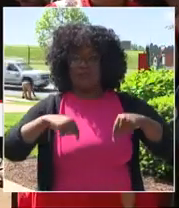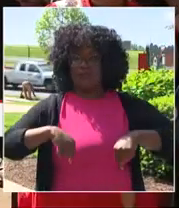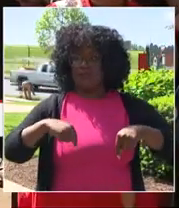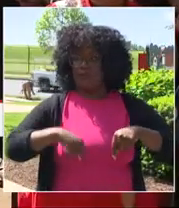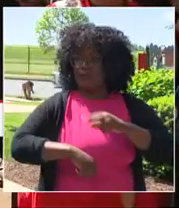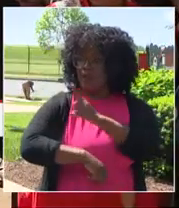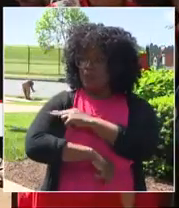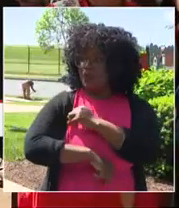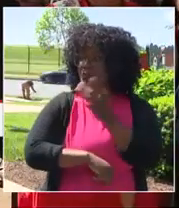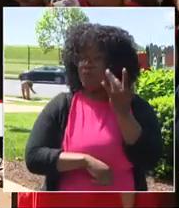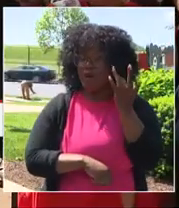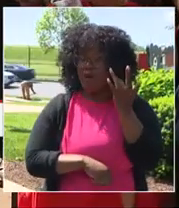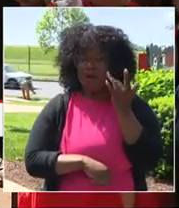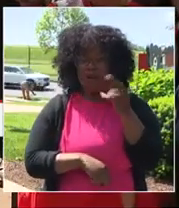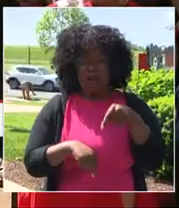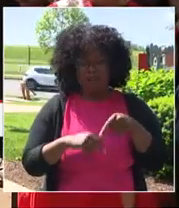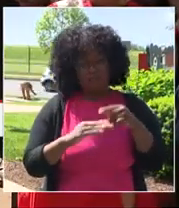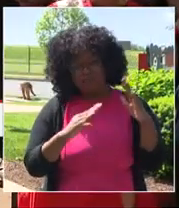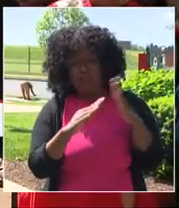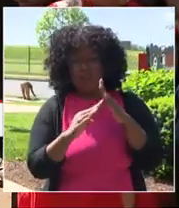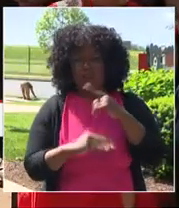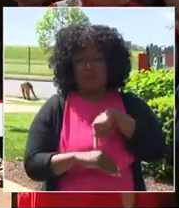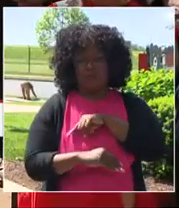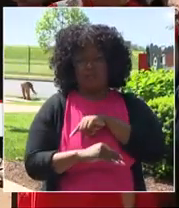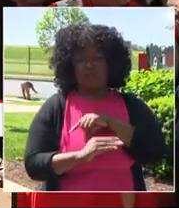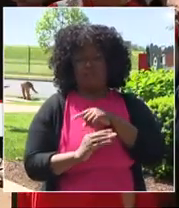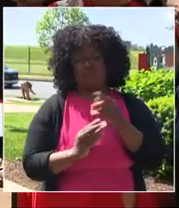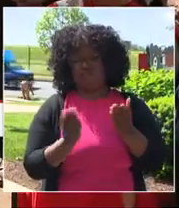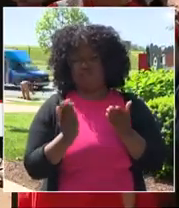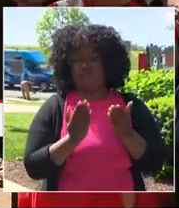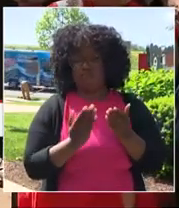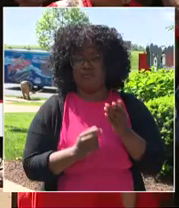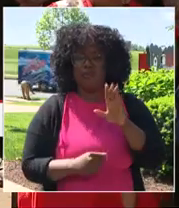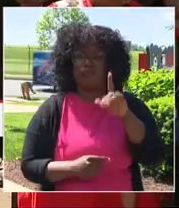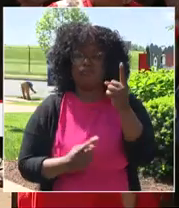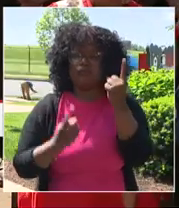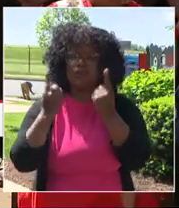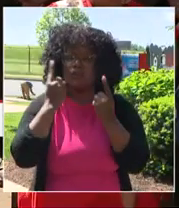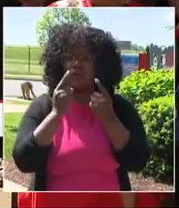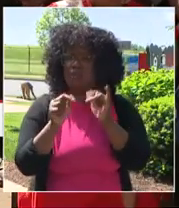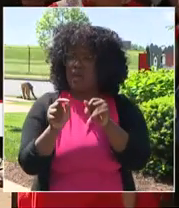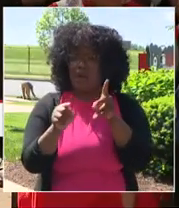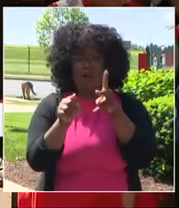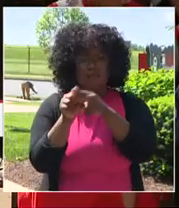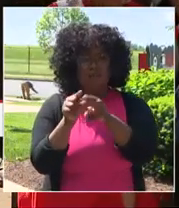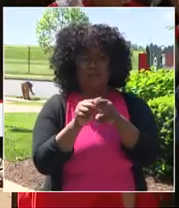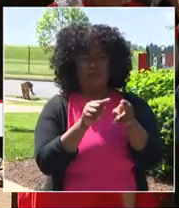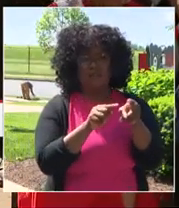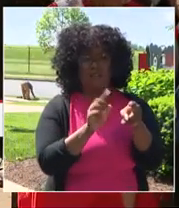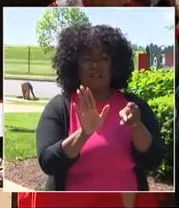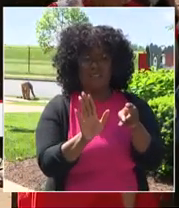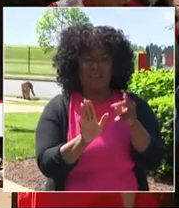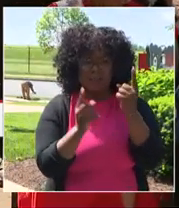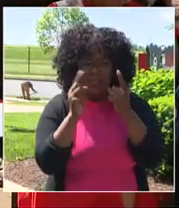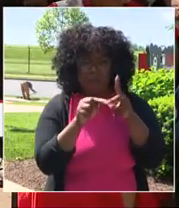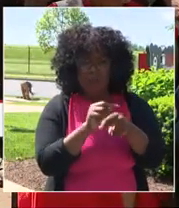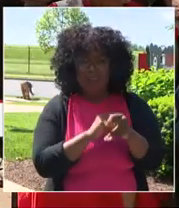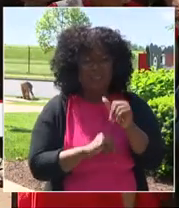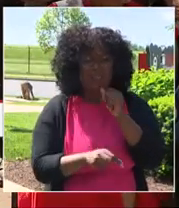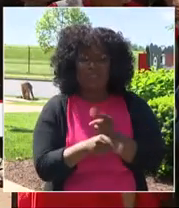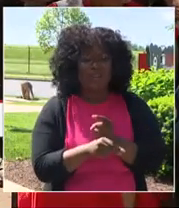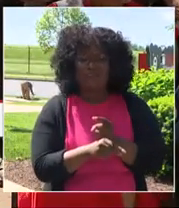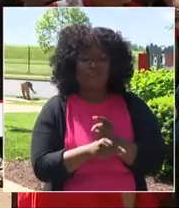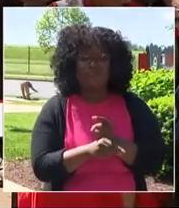even consider these cuts is misguided and irresponsible. I urge